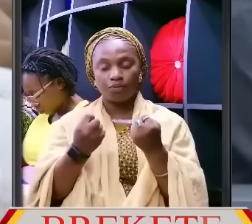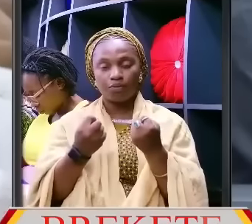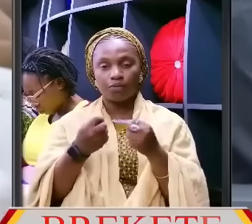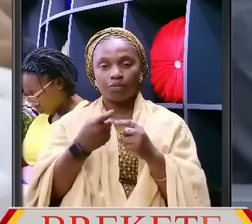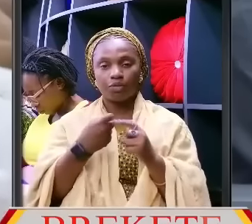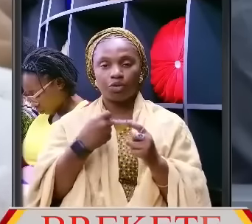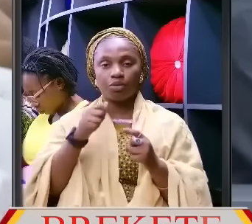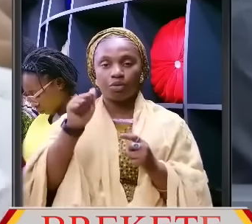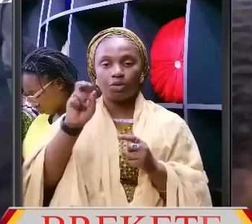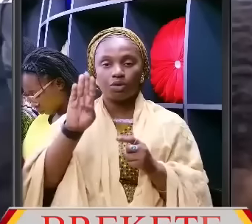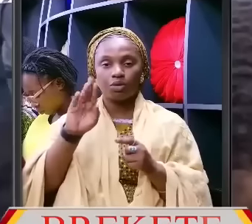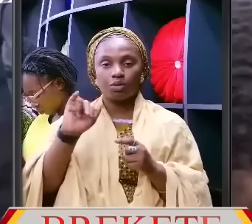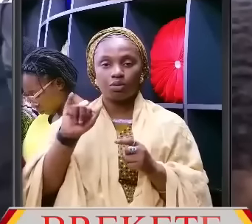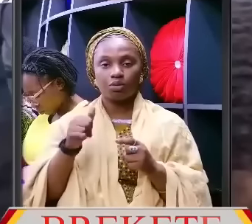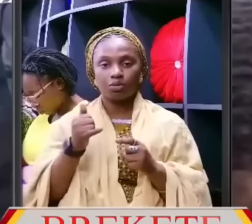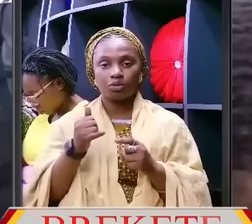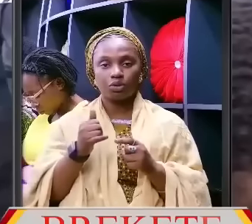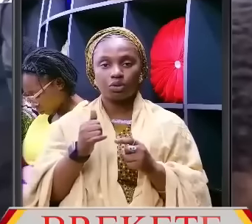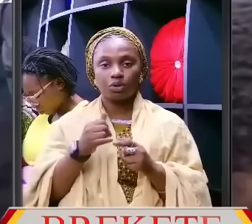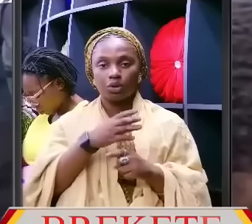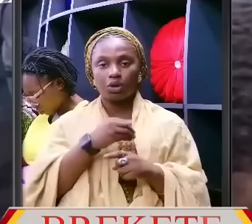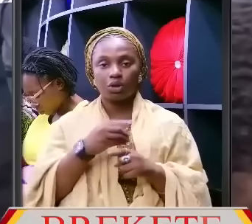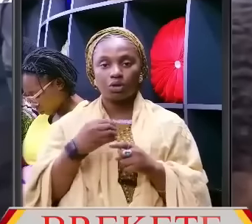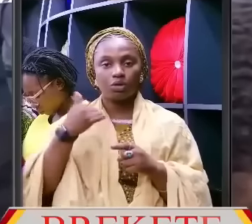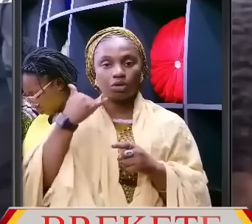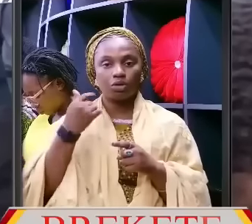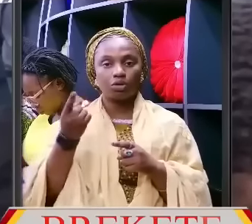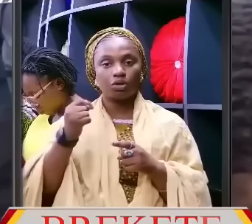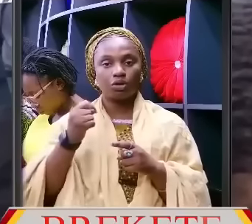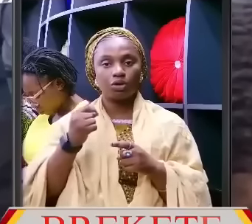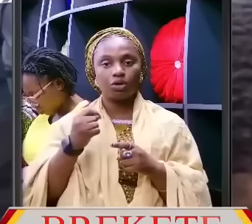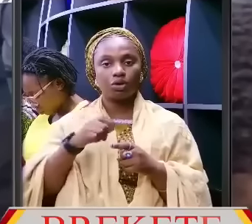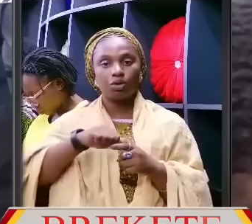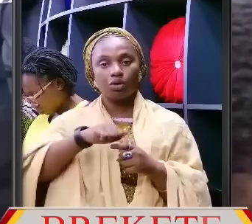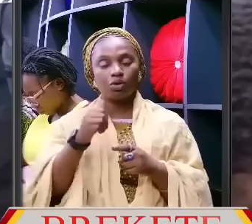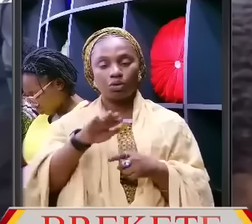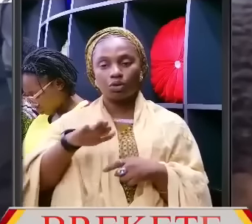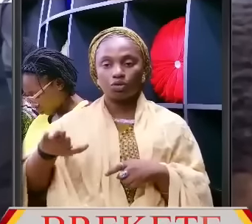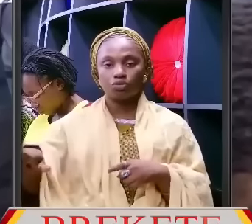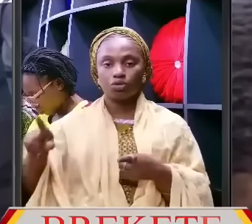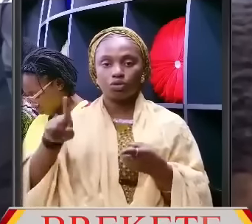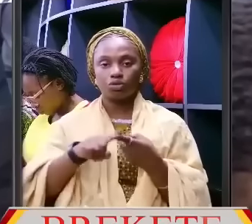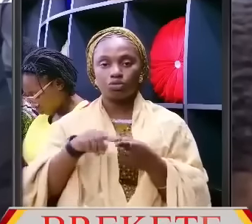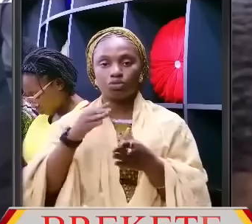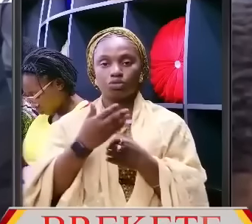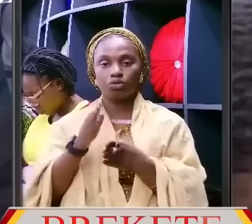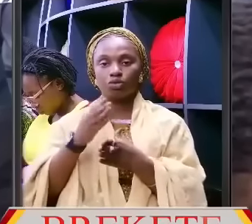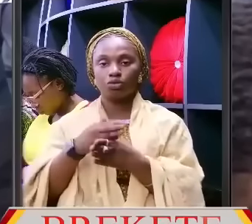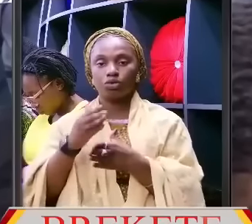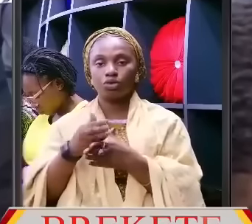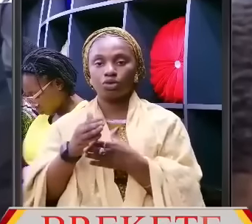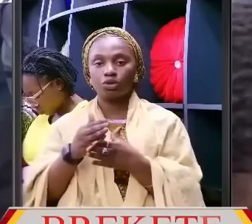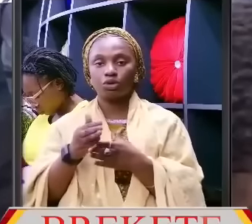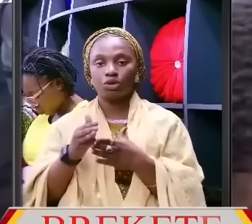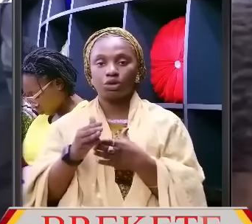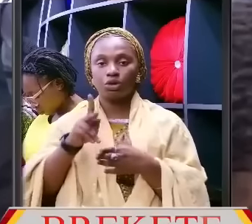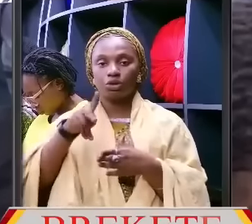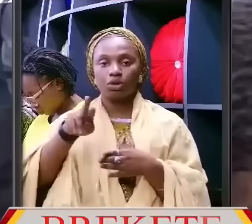Now call the other children that they should share the property of their father.